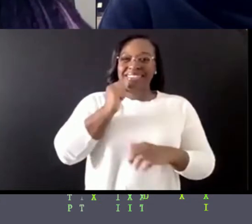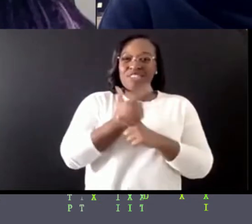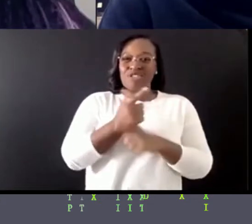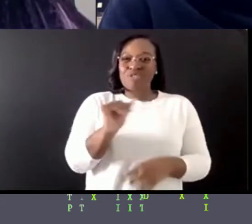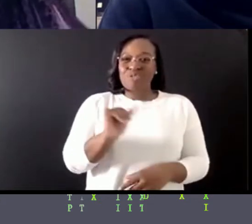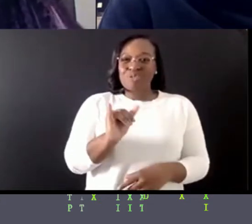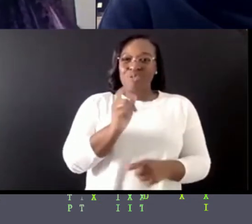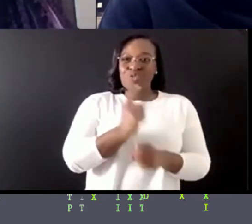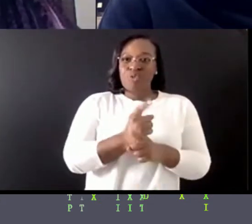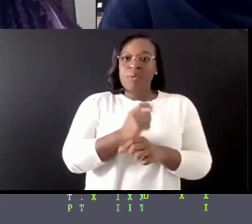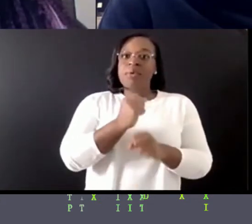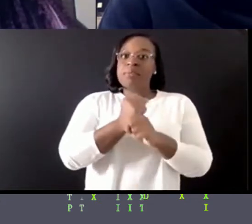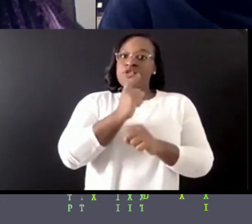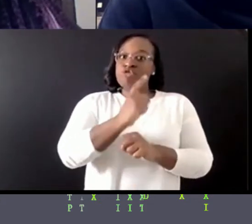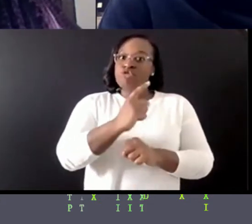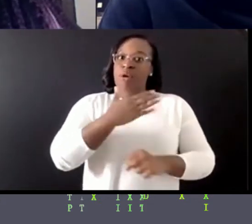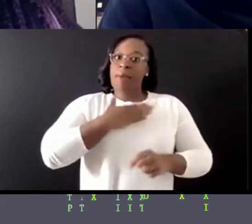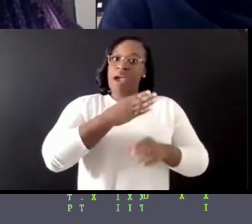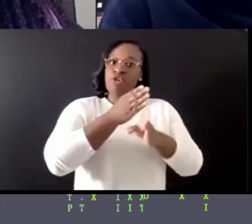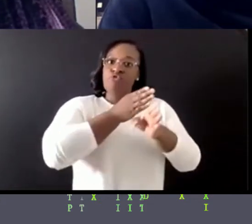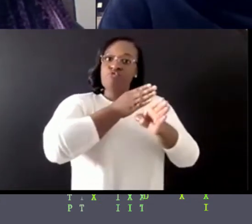making sure I got to get to where I got to go.